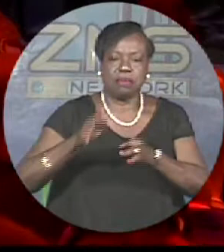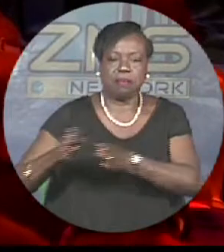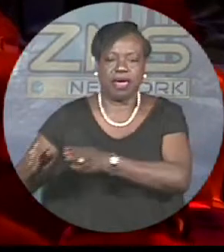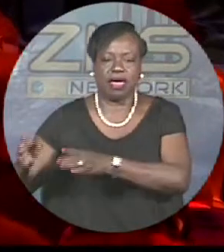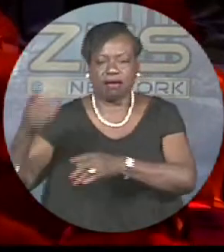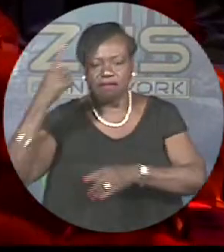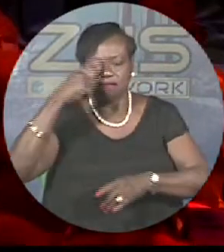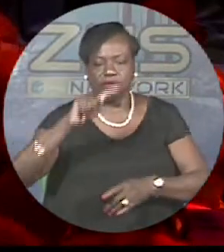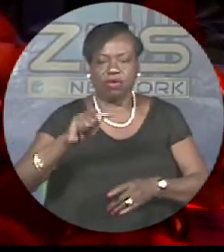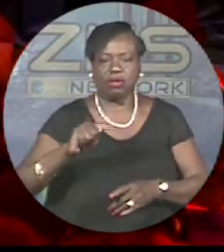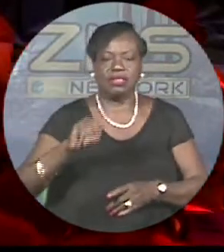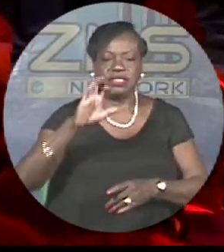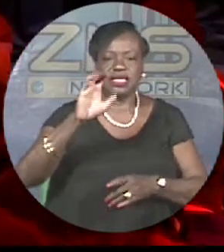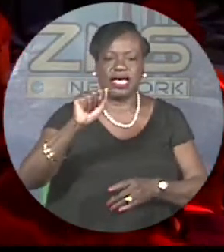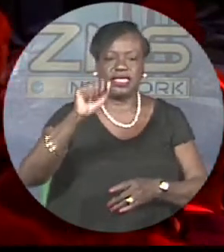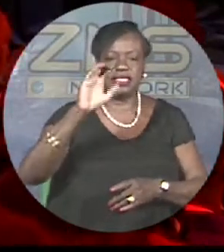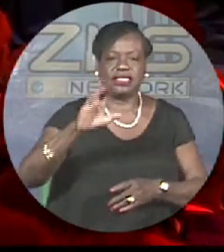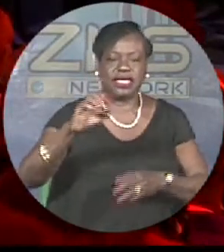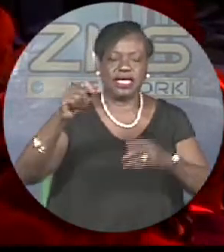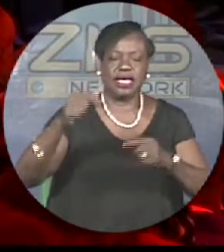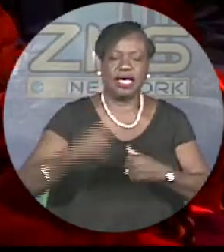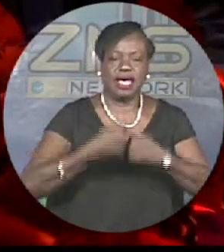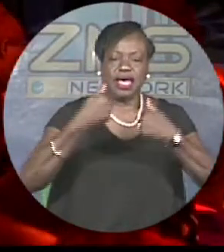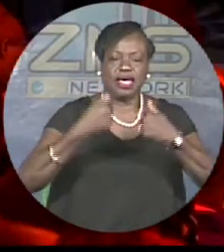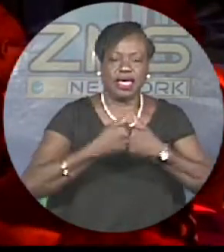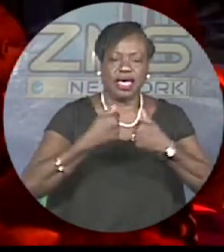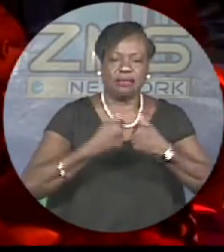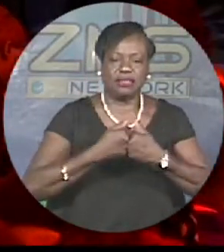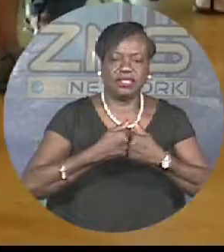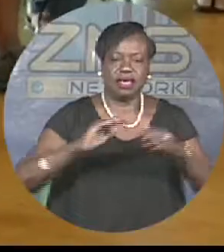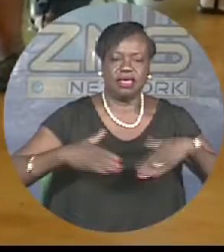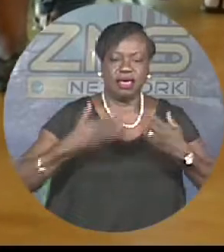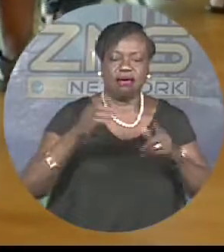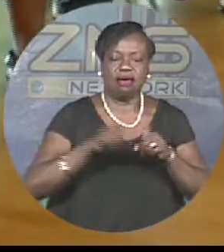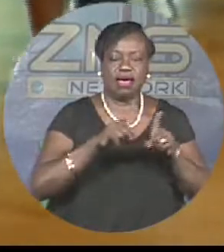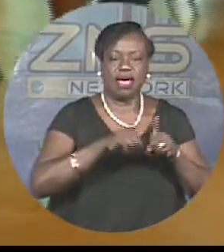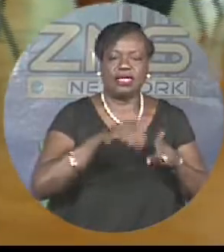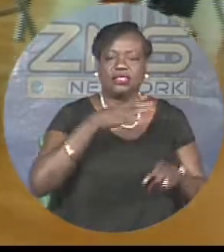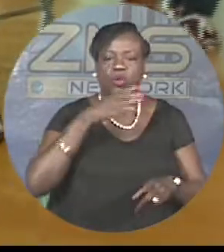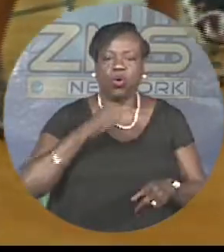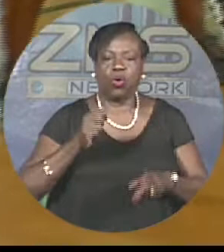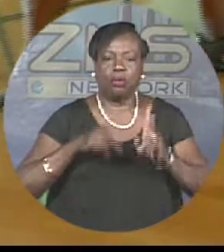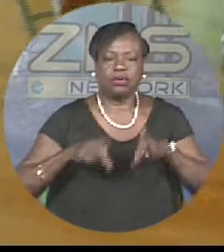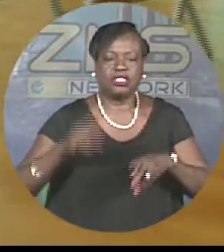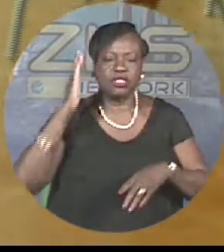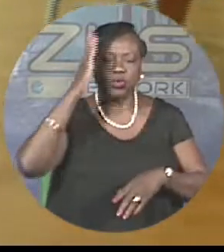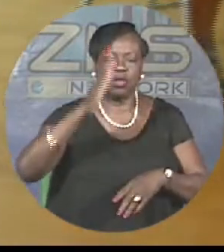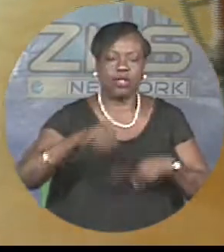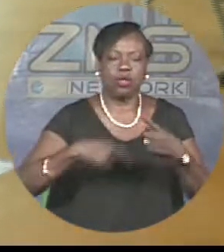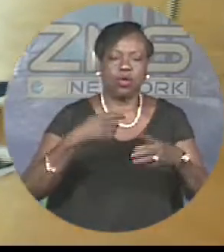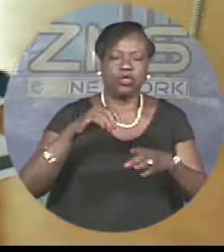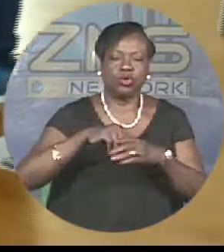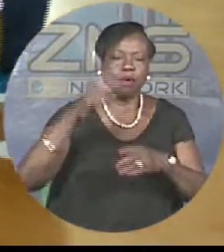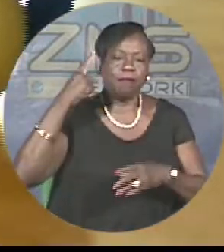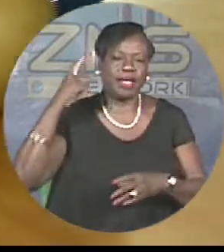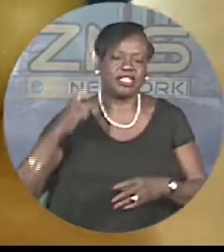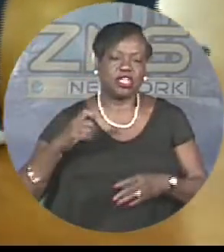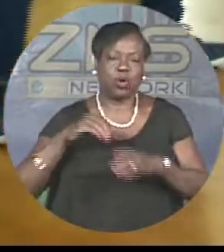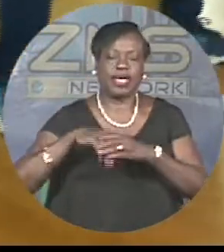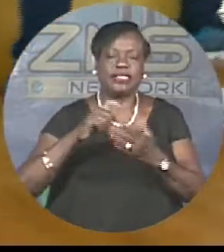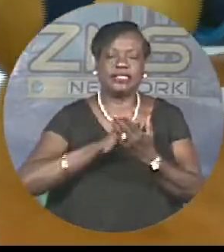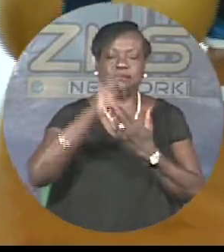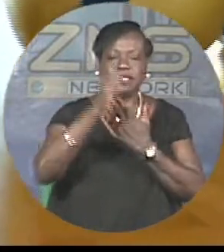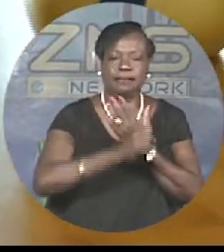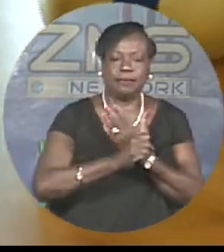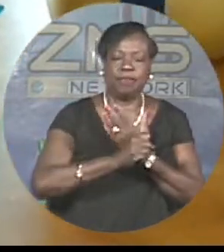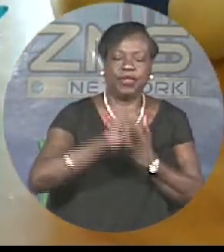The team that features both rookies and performers with experience will travel to Mexico at the end of September. La Julian